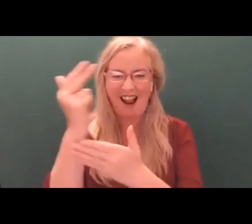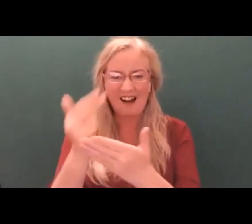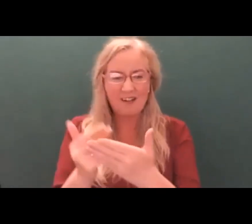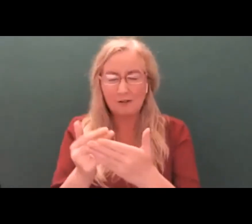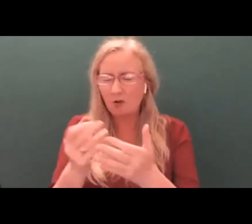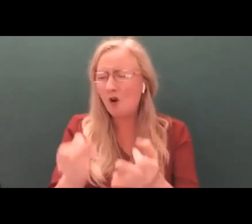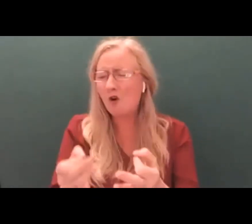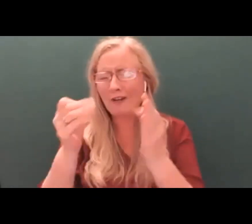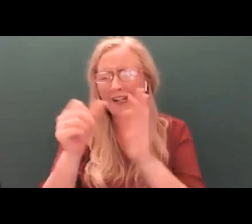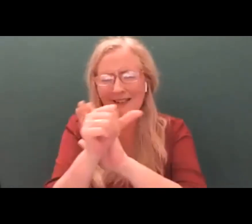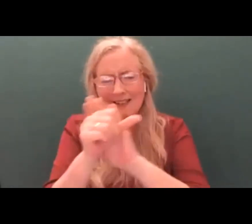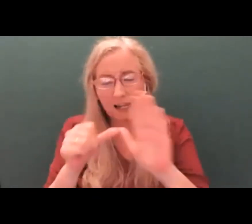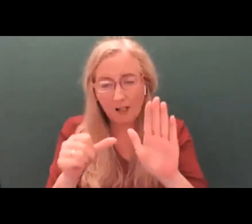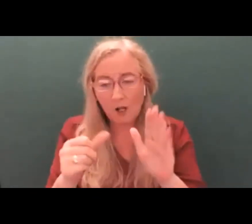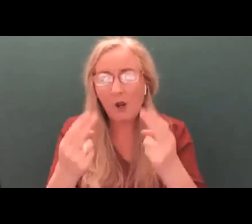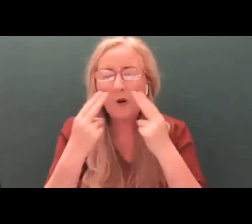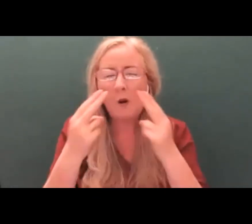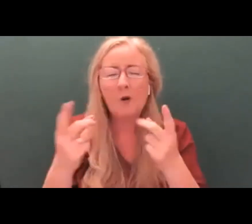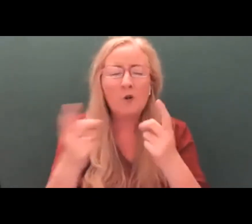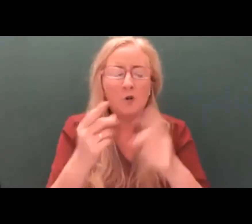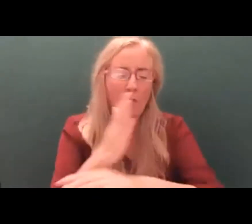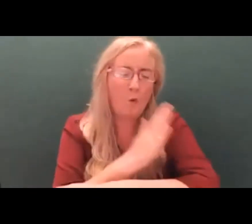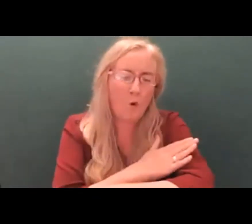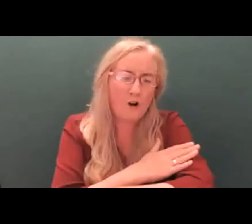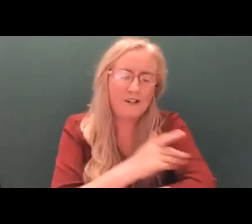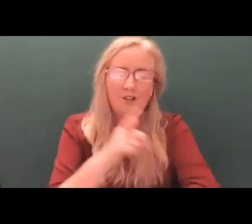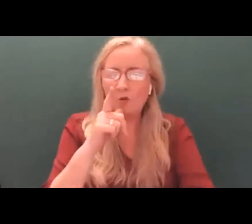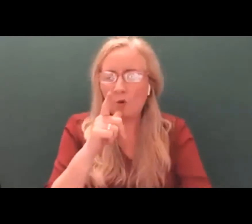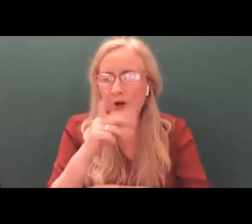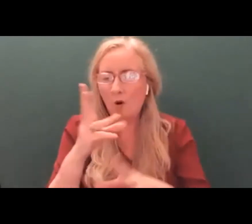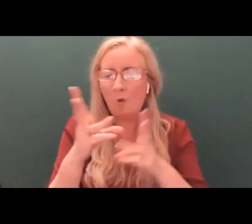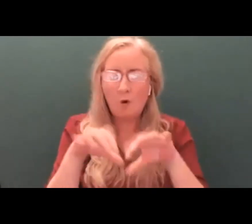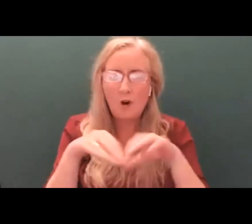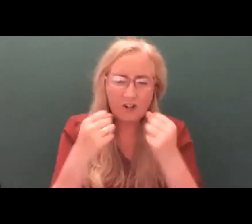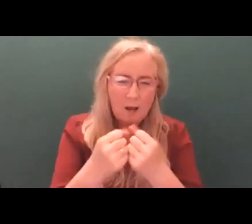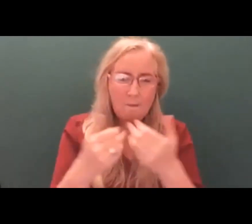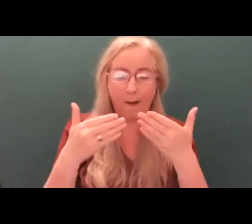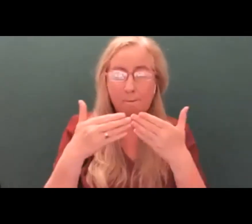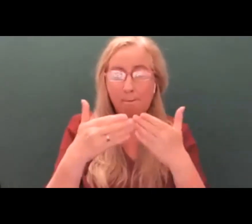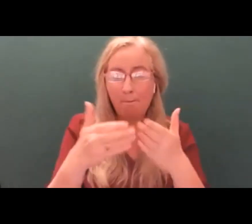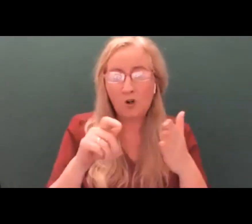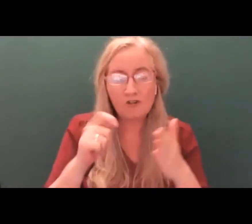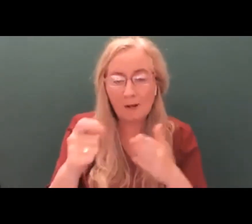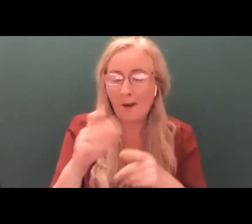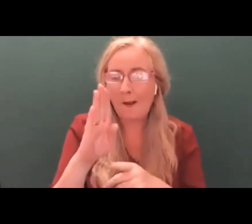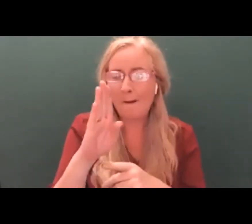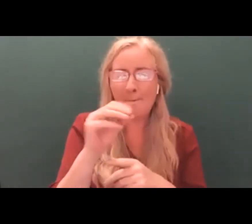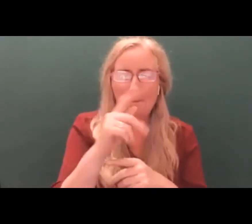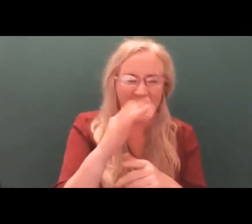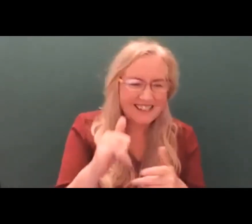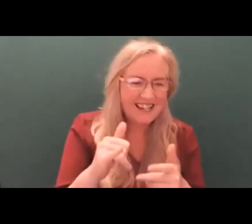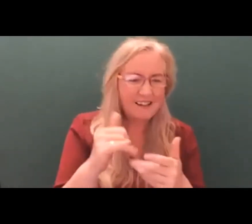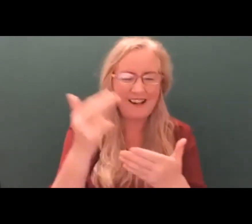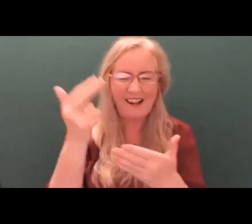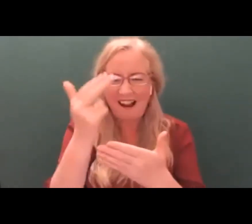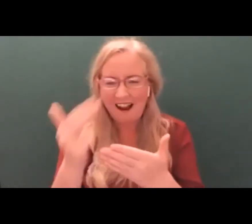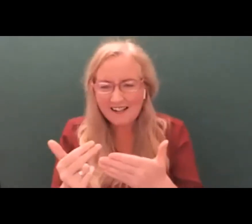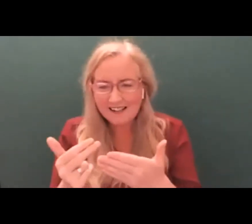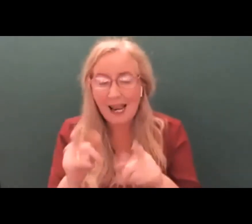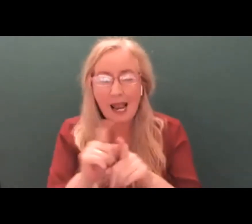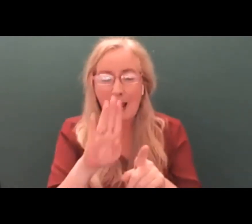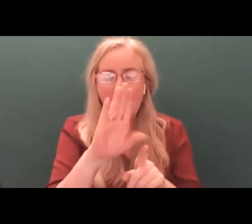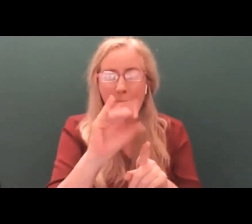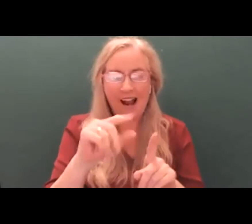talent. And we usually do walks, talks, workshops, boat trips on botany, botanical art, and the biodiversity